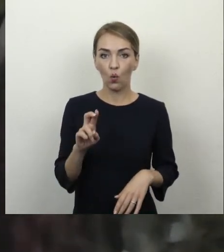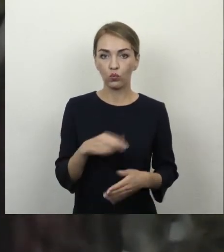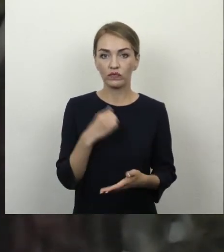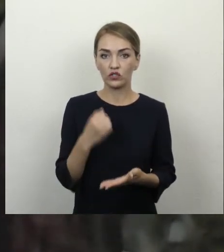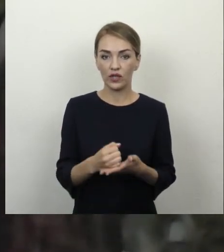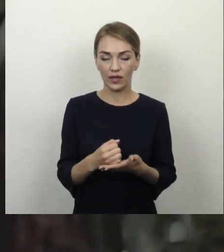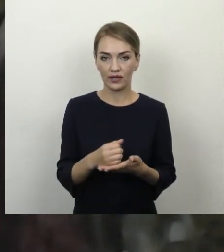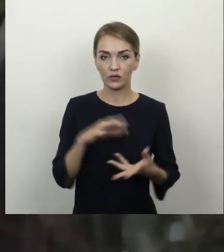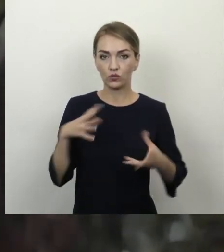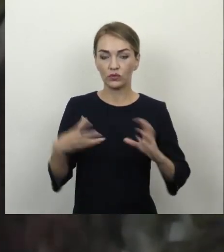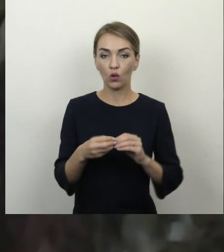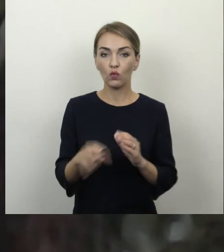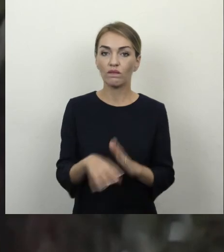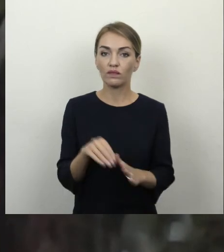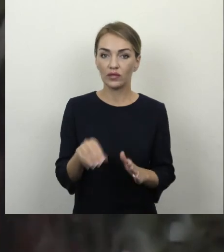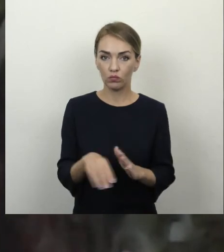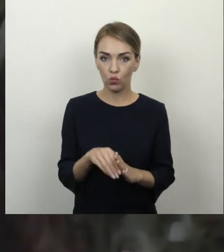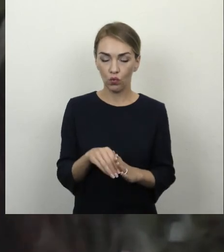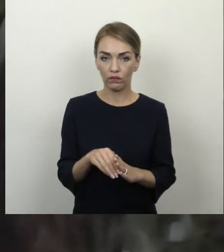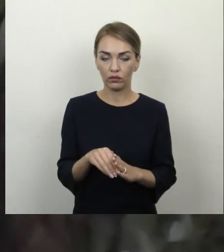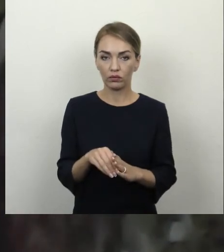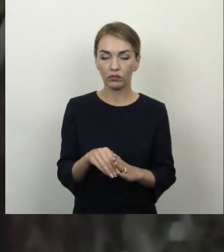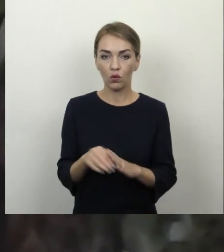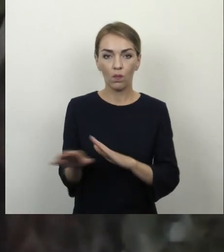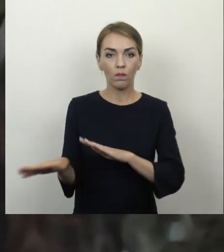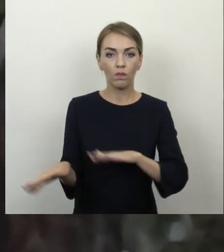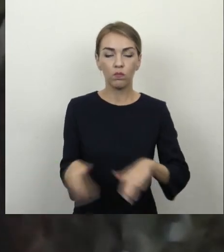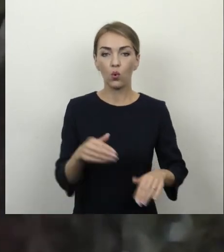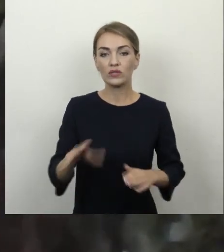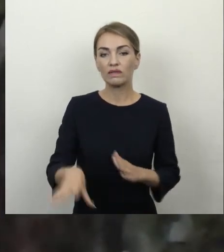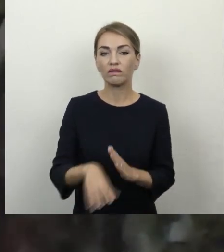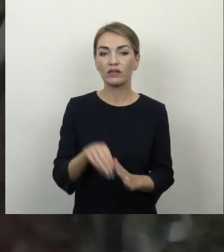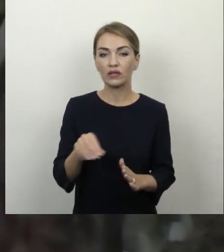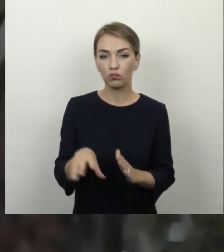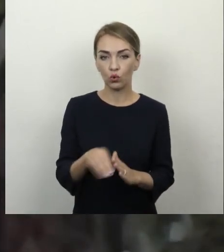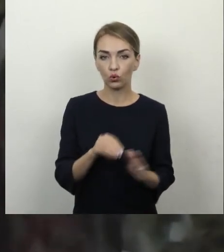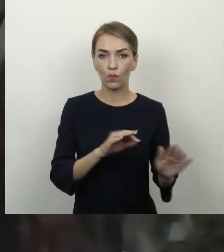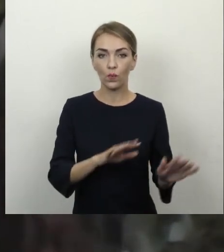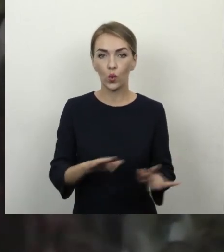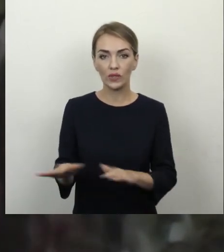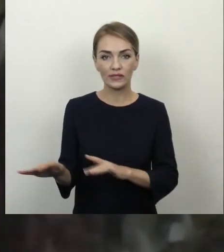the Constitutional Court about the results of the elections,